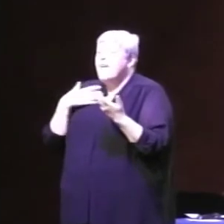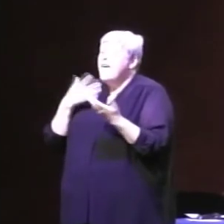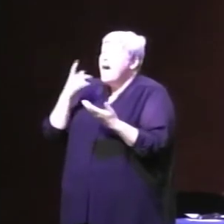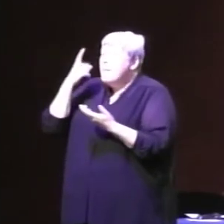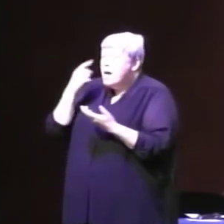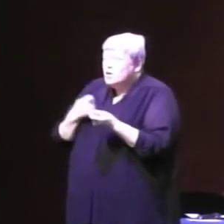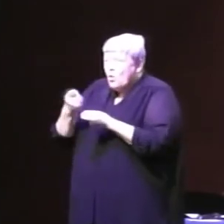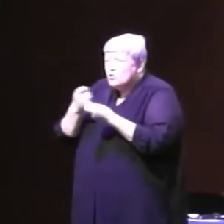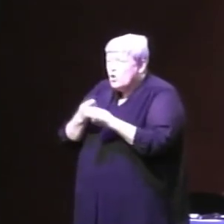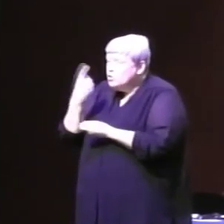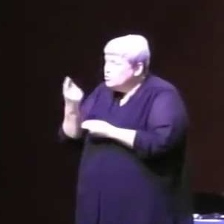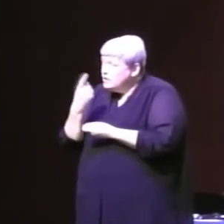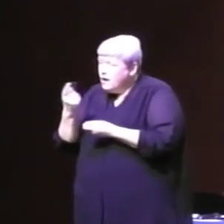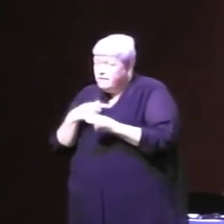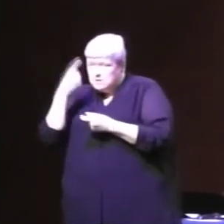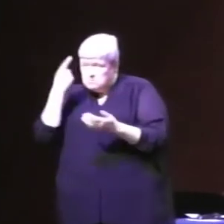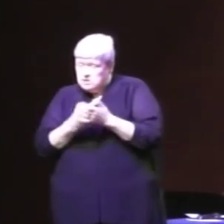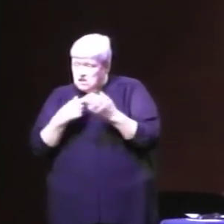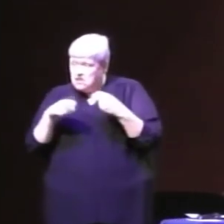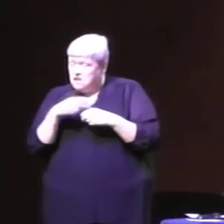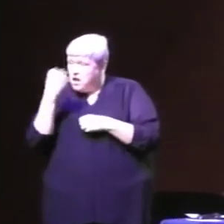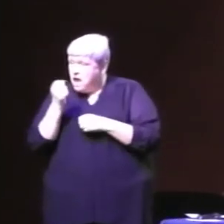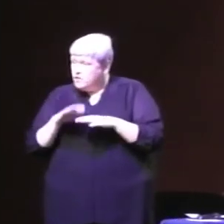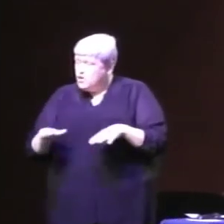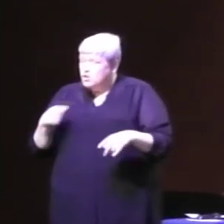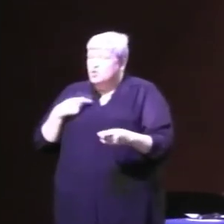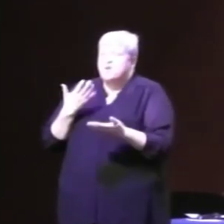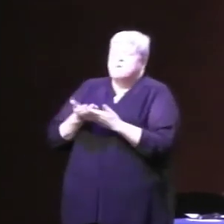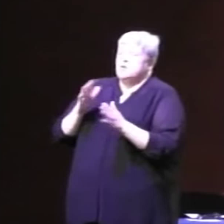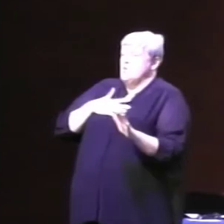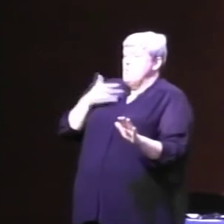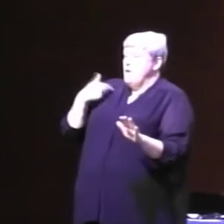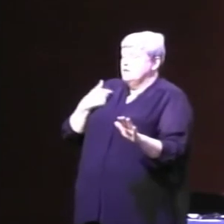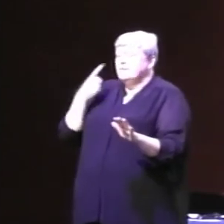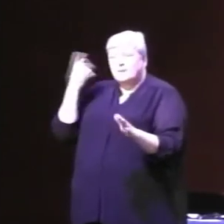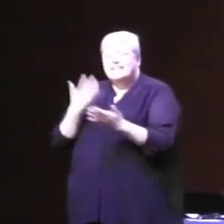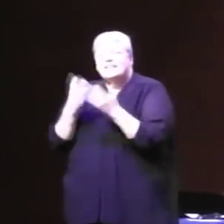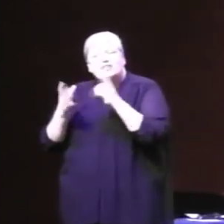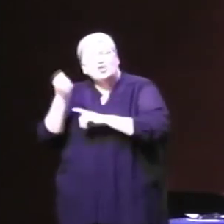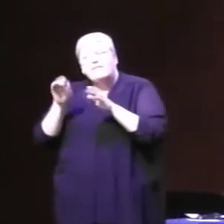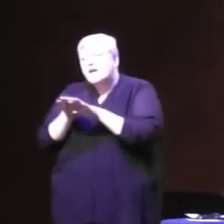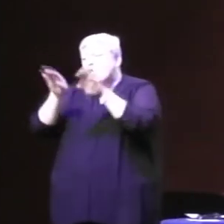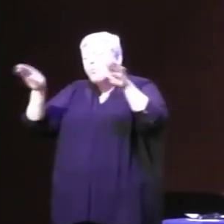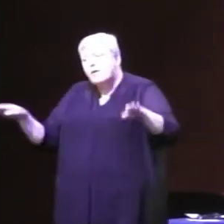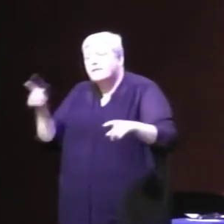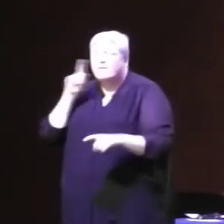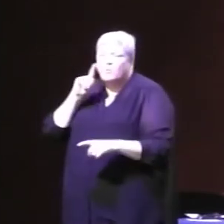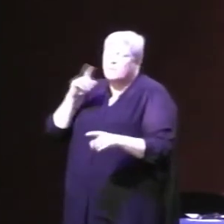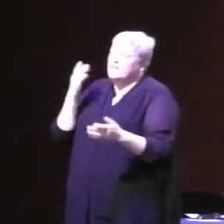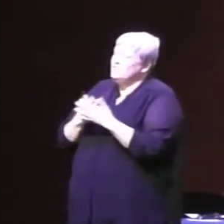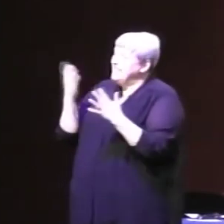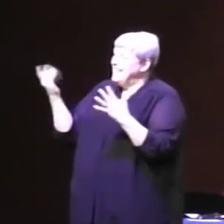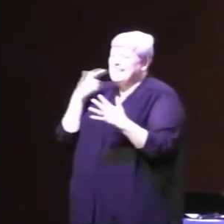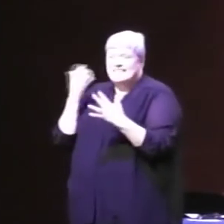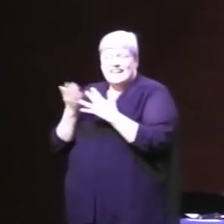and decide when or even if you have children is key to achieving equality for women. Access to safe and easily accessible